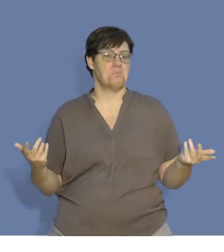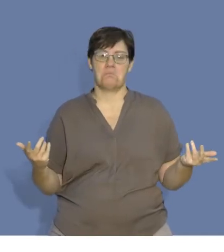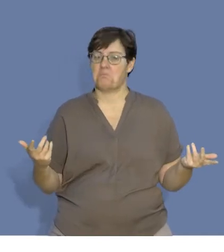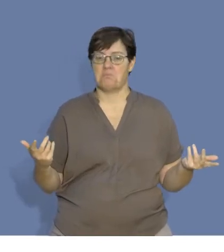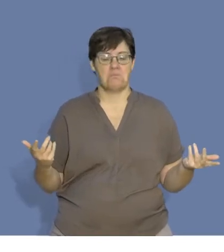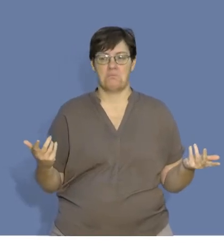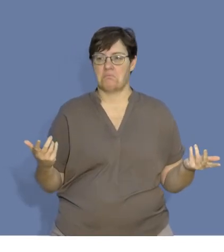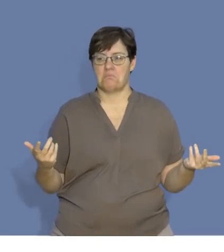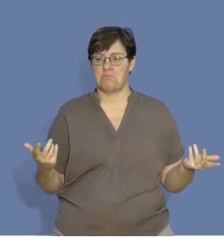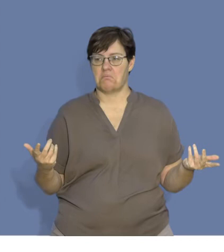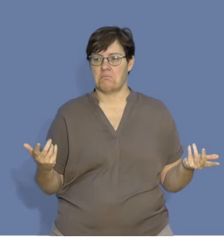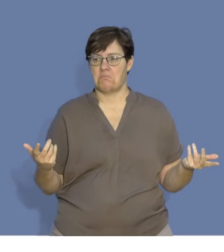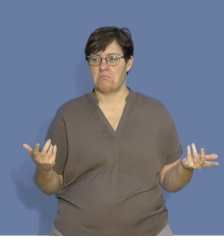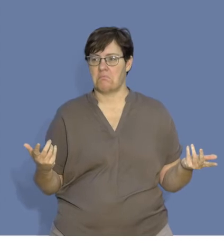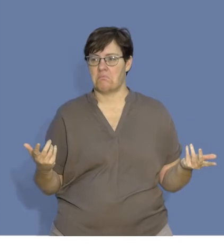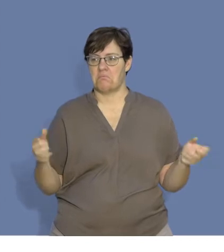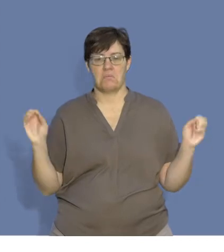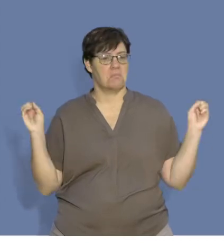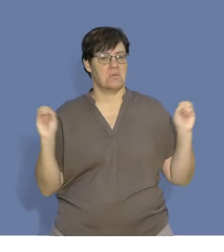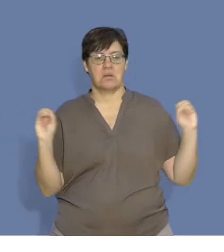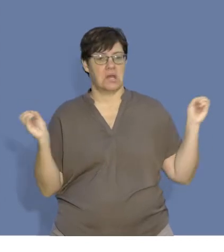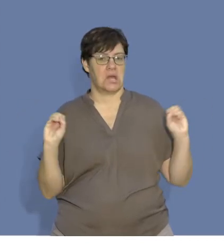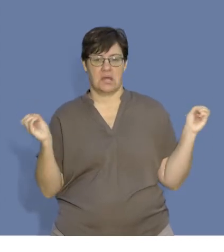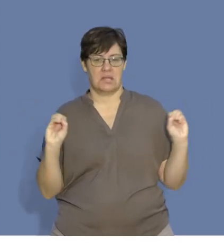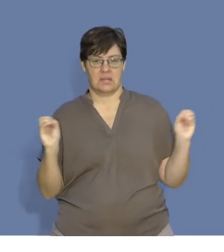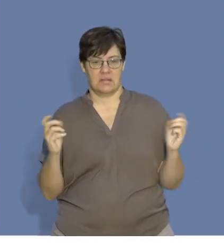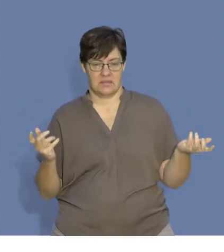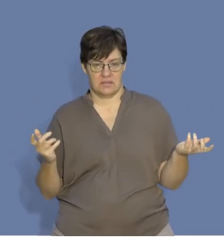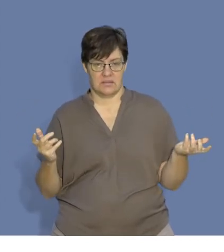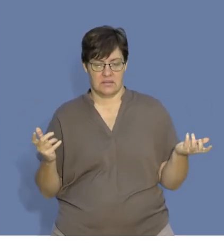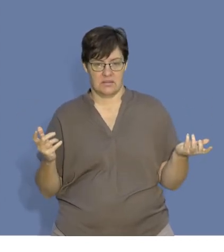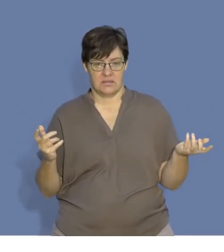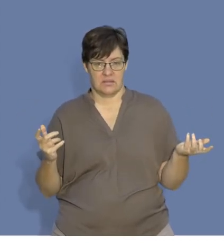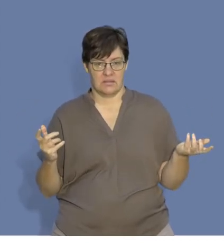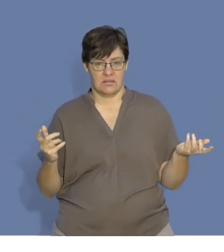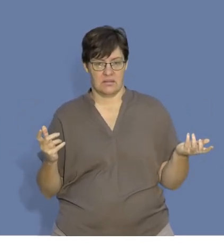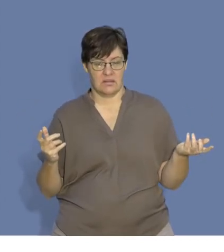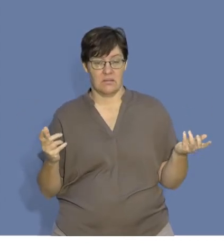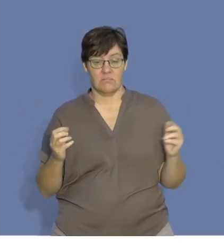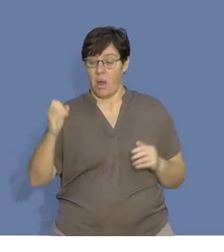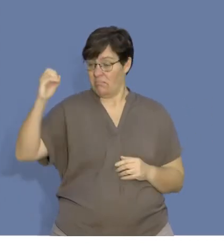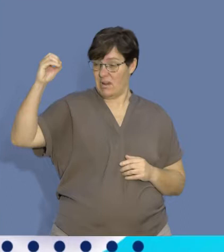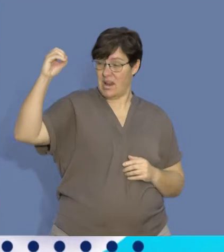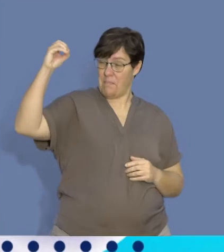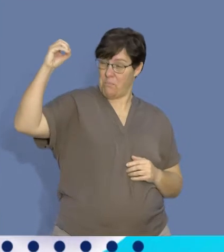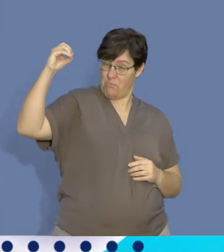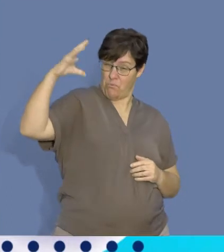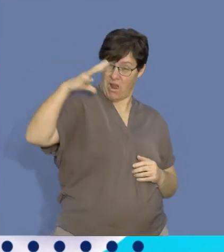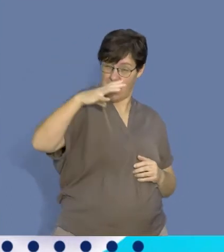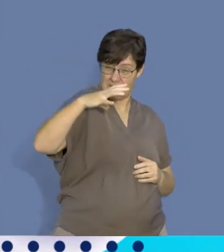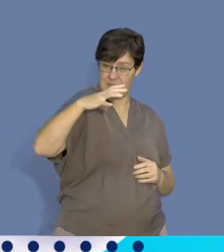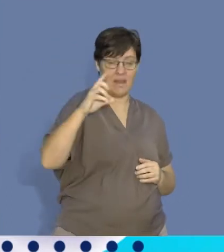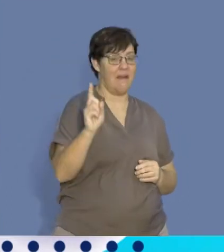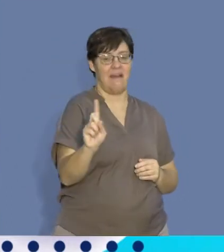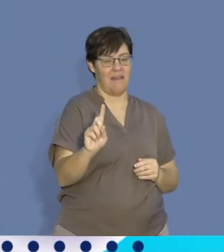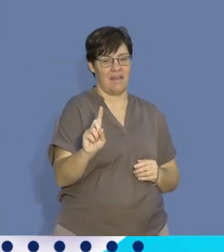Now I'm in the infrared. Nothing's happening. So it's actually not about the brightness of the light. It's about